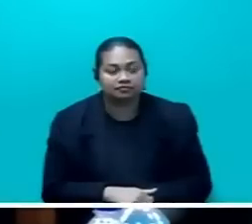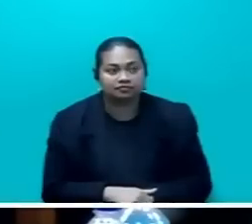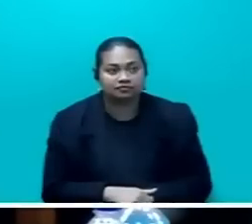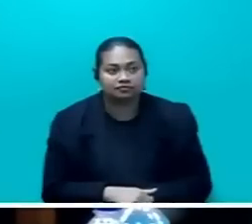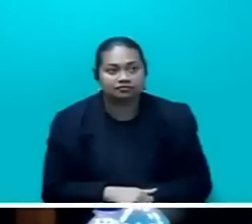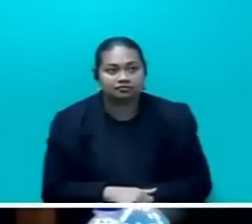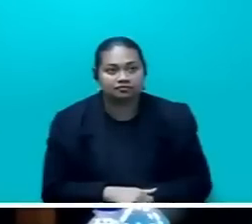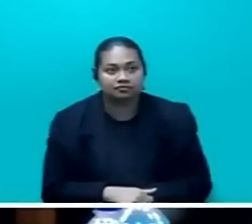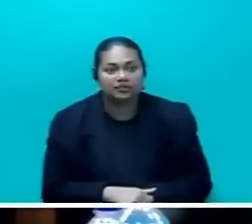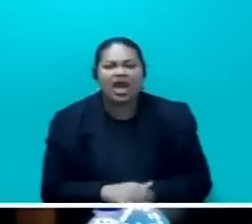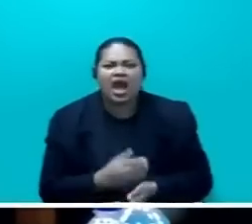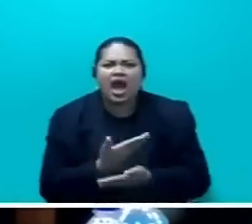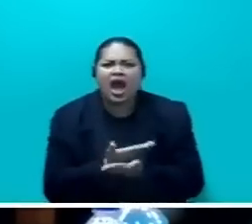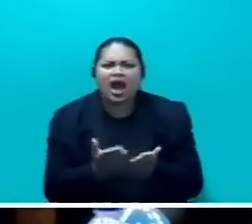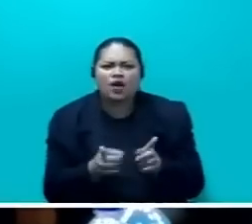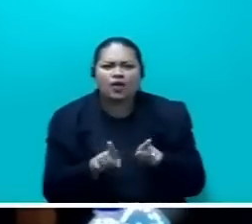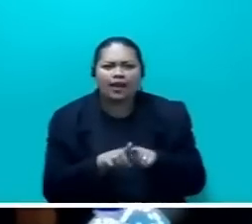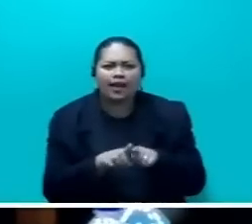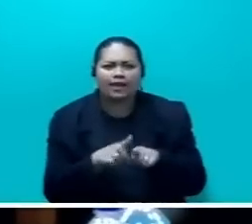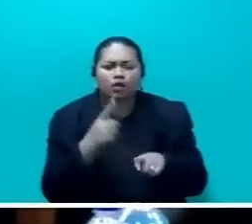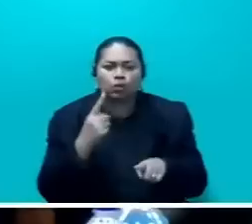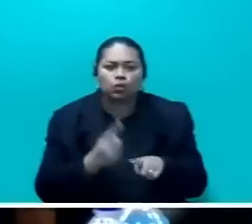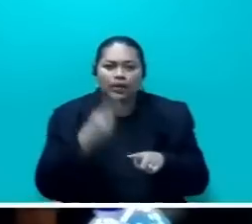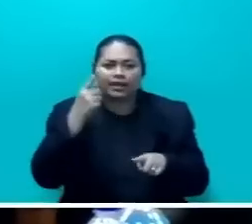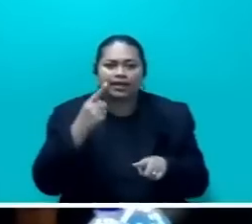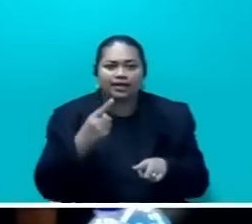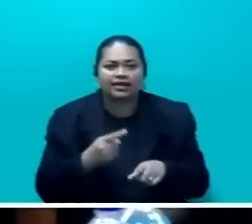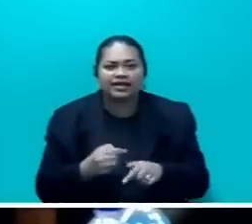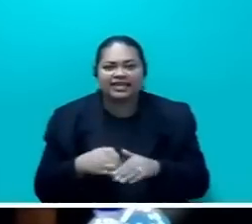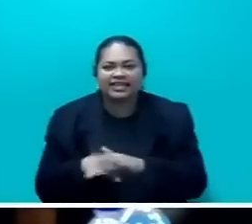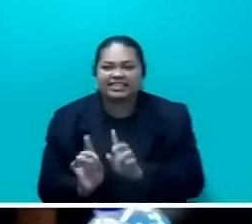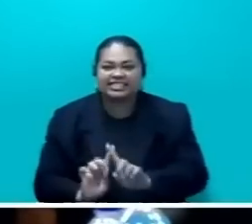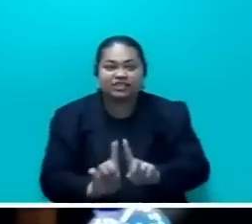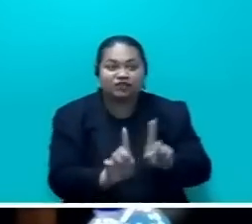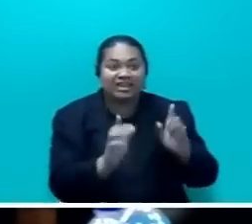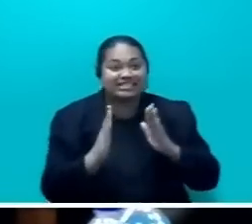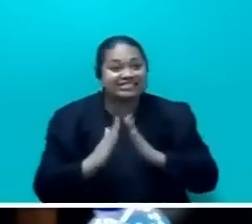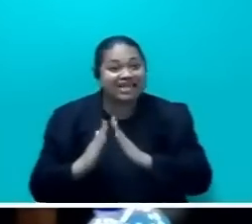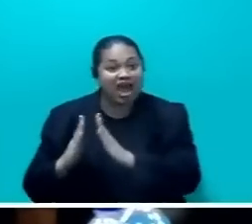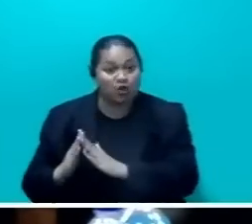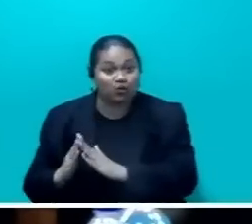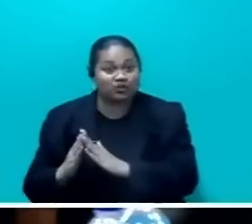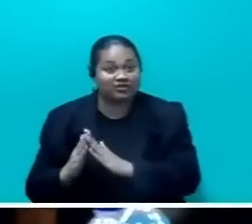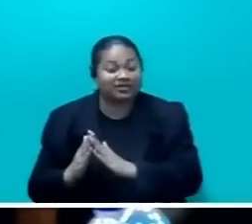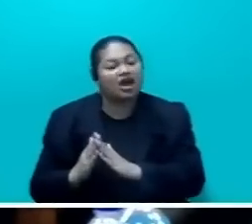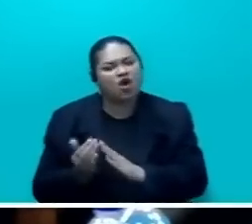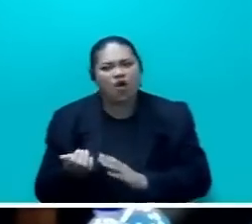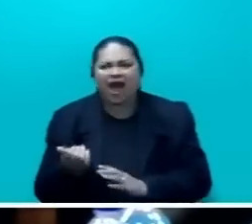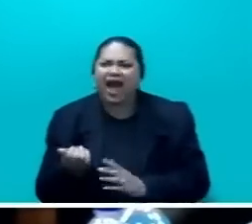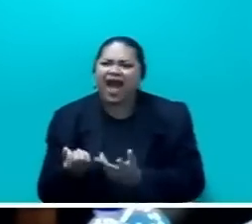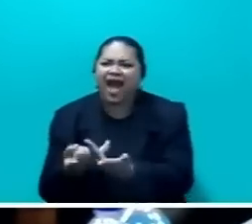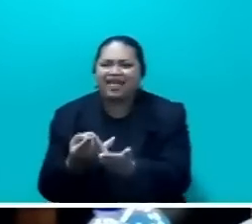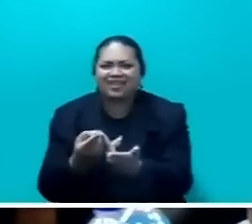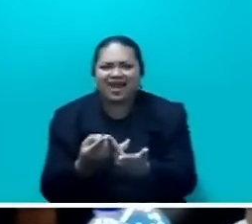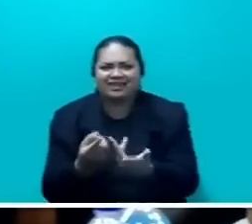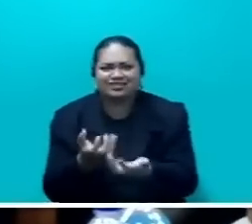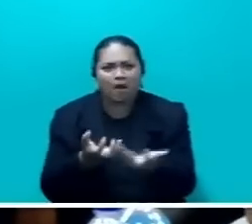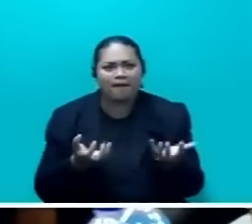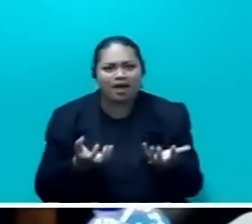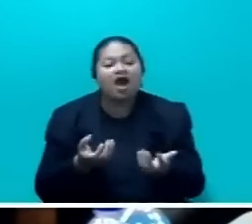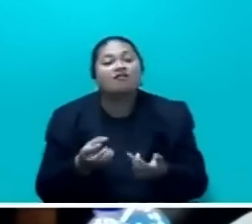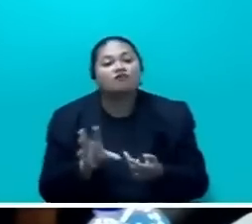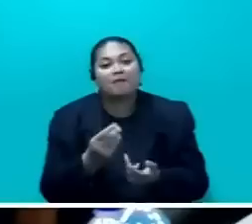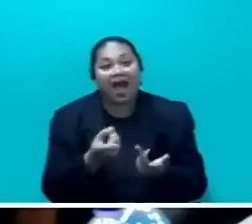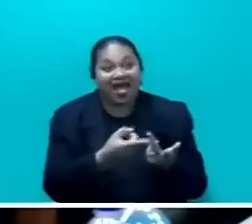is the efficiency within the municipal councils, apart from many others. So again, Mr. Speaker, that